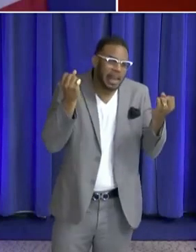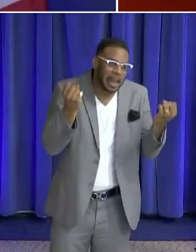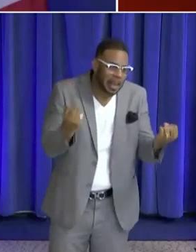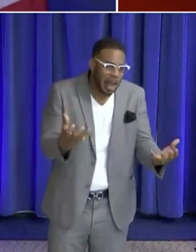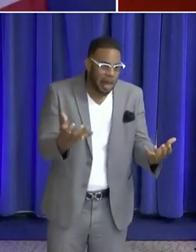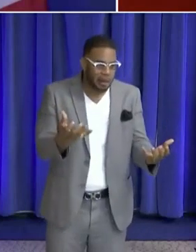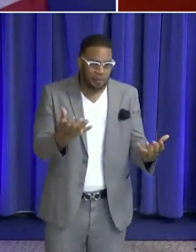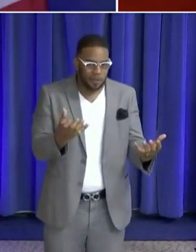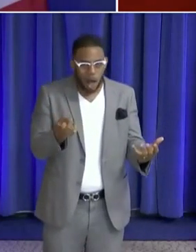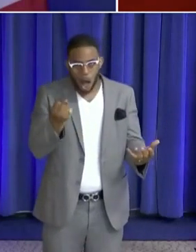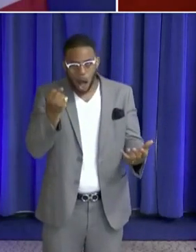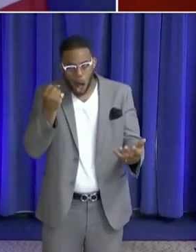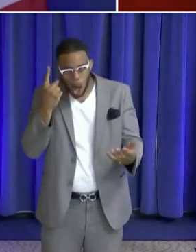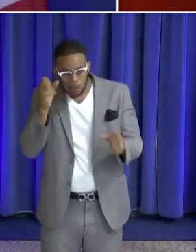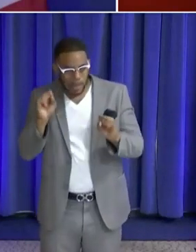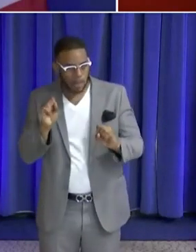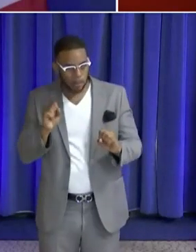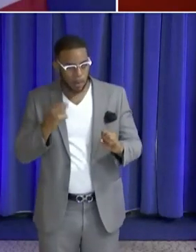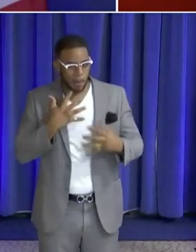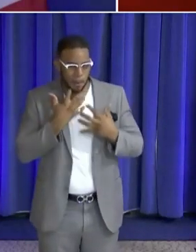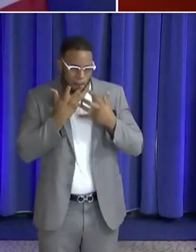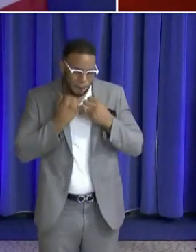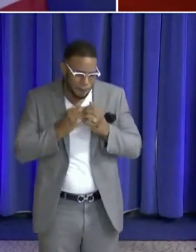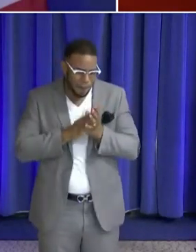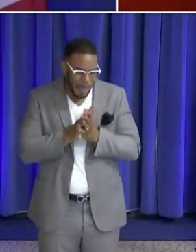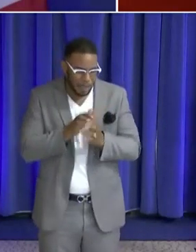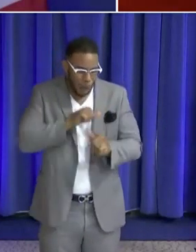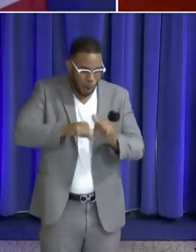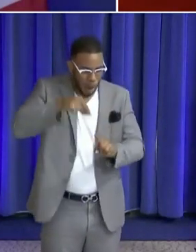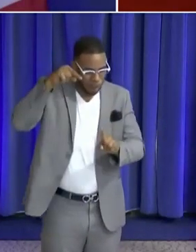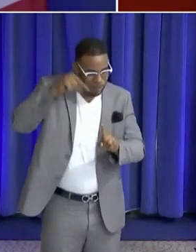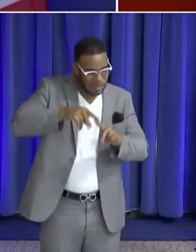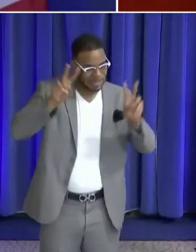of understandable passion around this